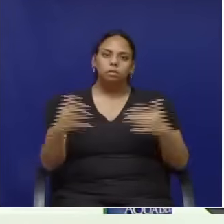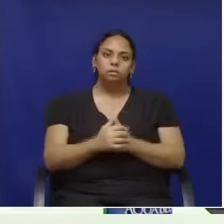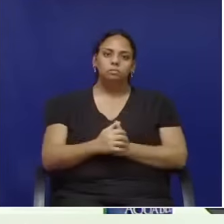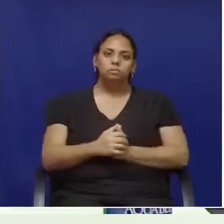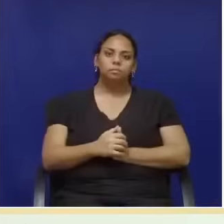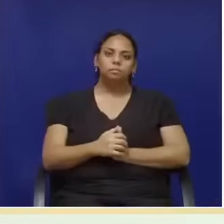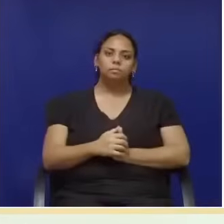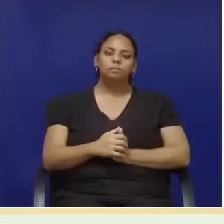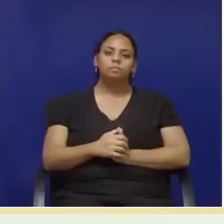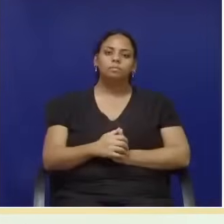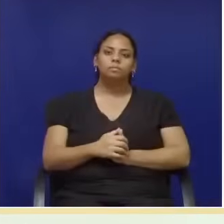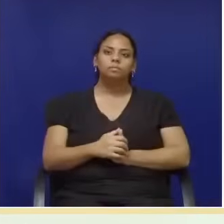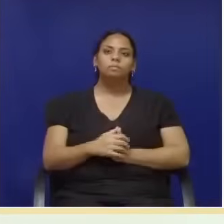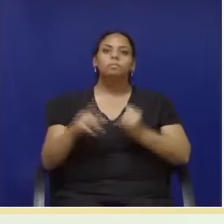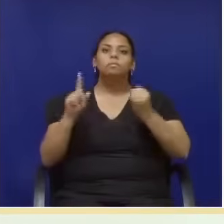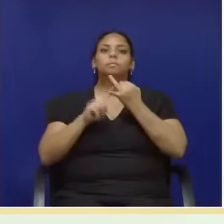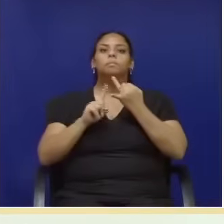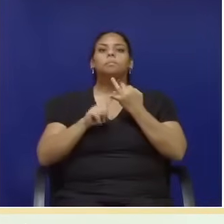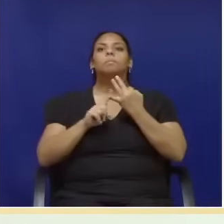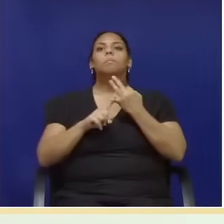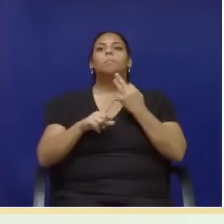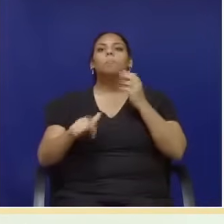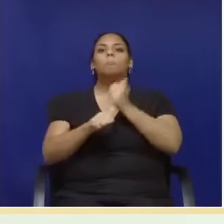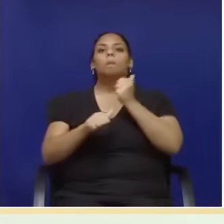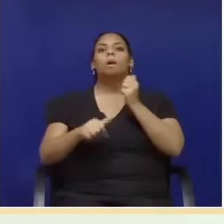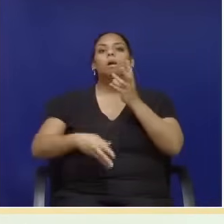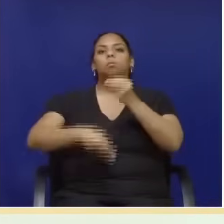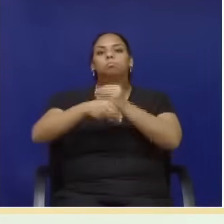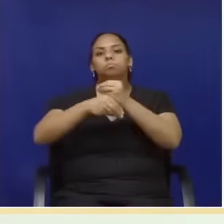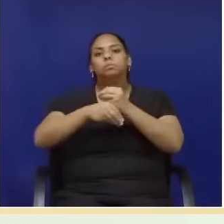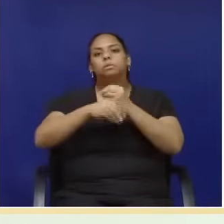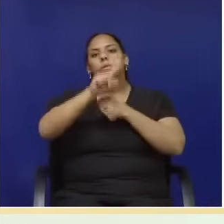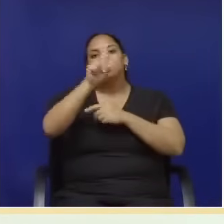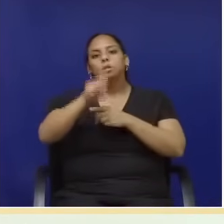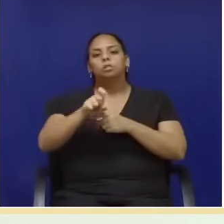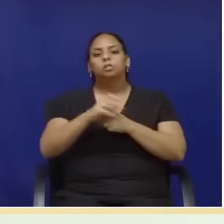The third supplementary question will be asked by the Honourable Douglas.